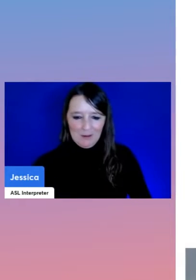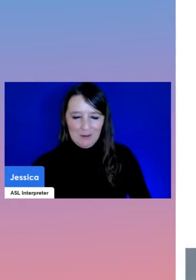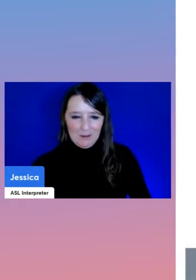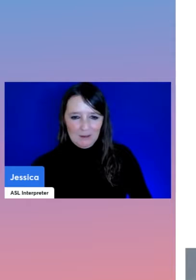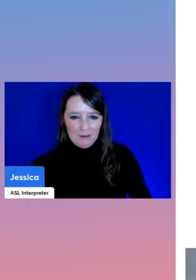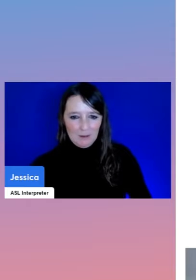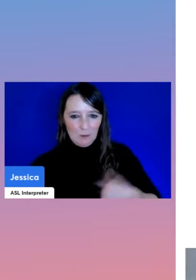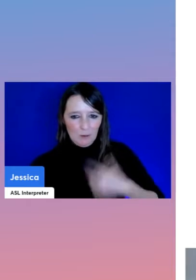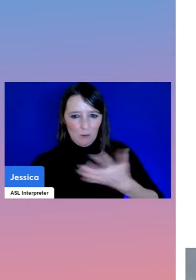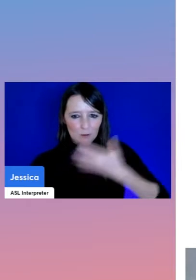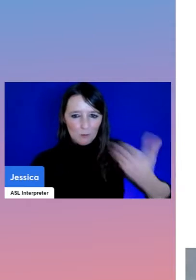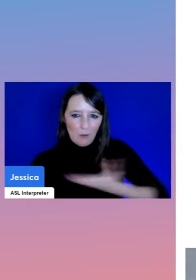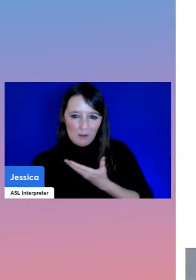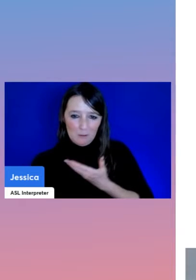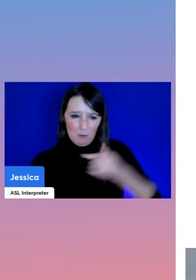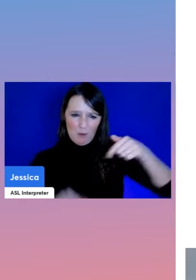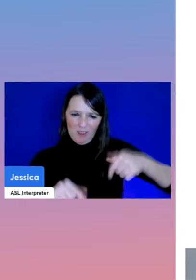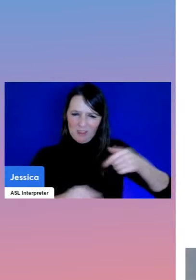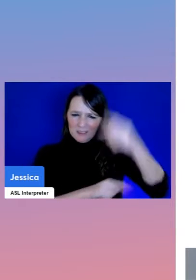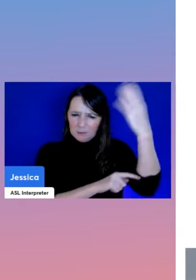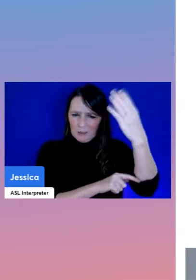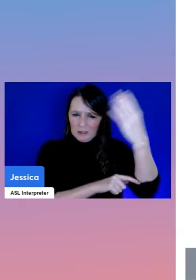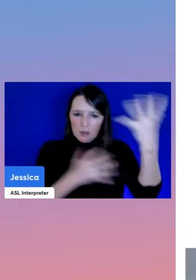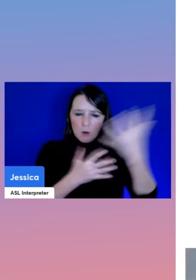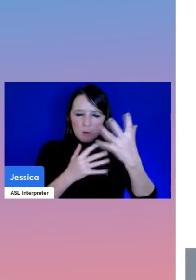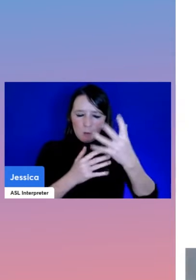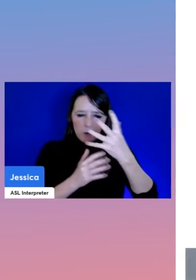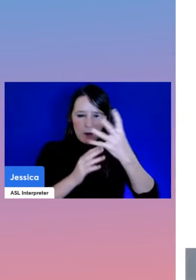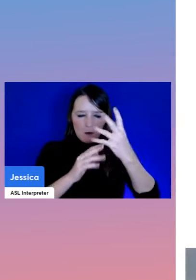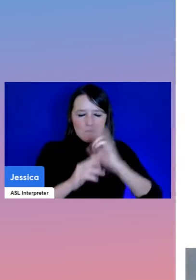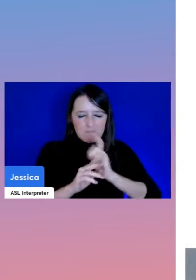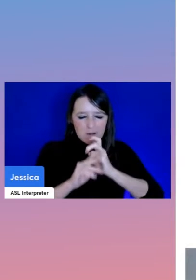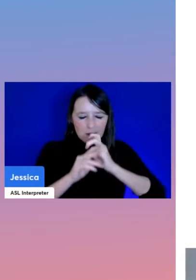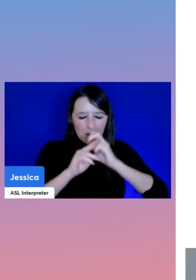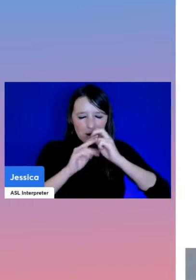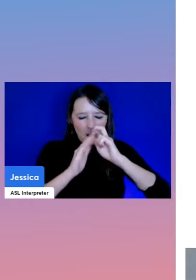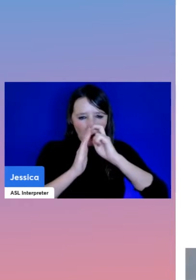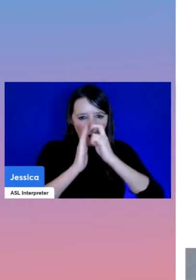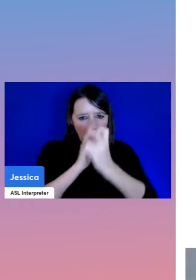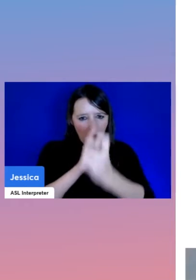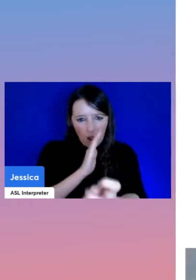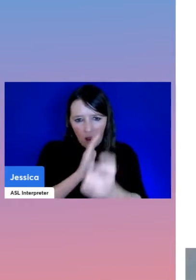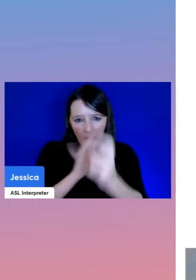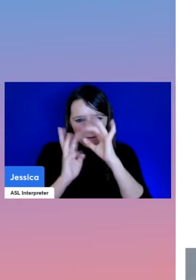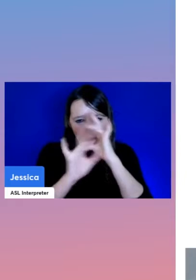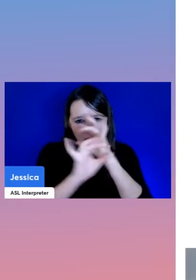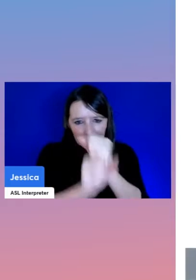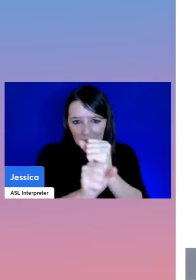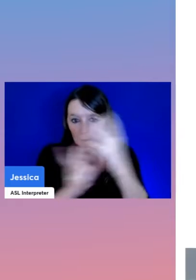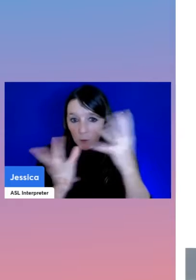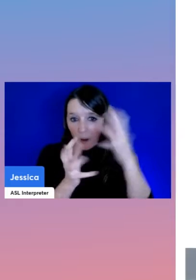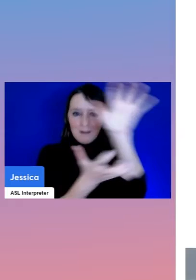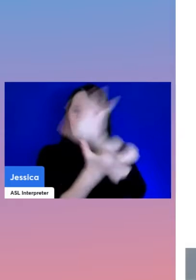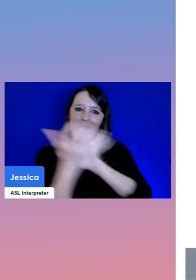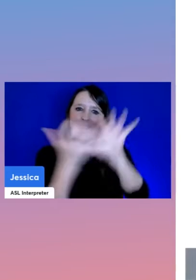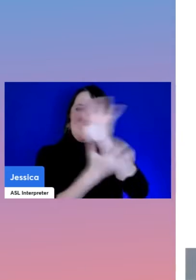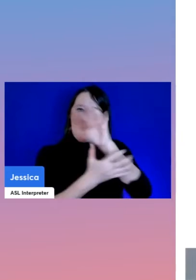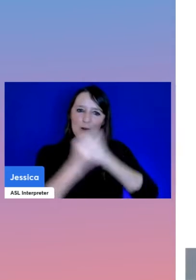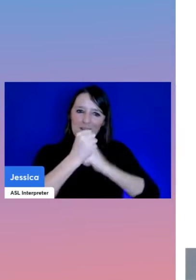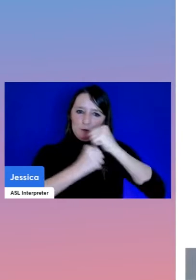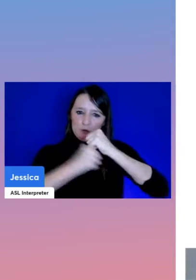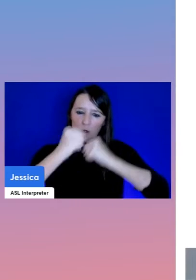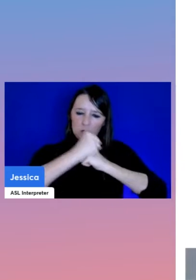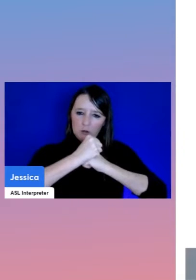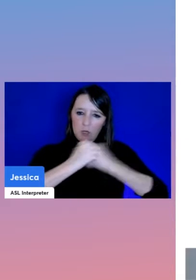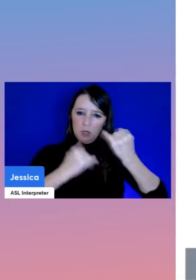a session where we'll delve into the fascinating world of cloud infrastructure and security. Today, our